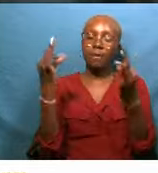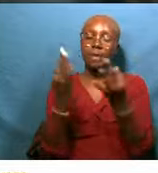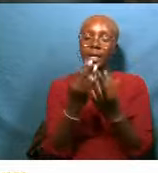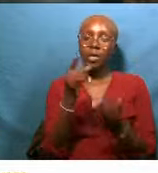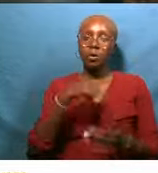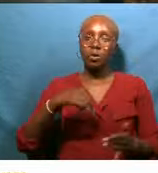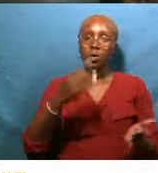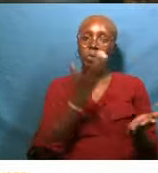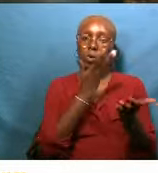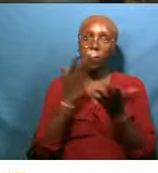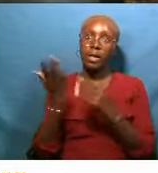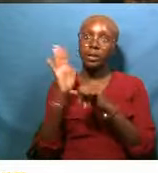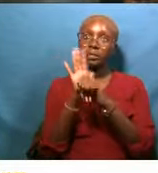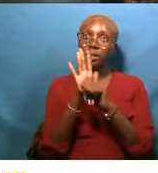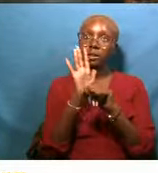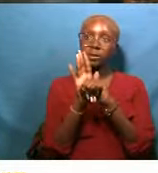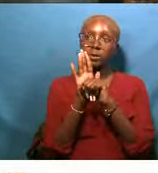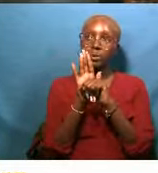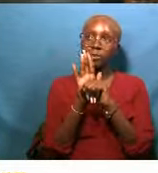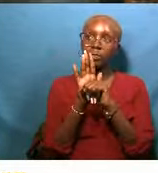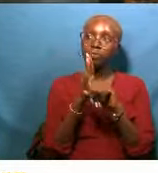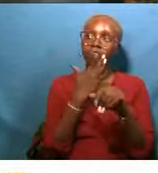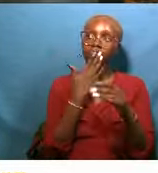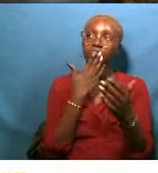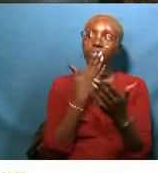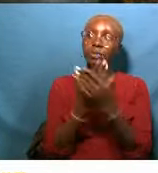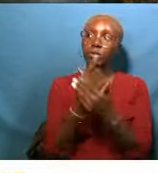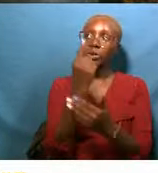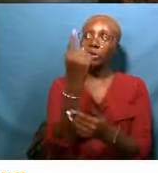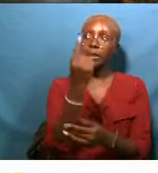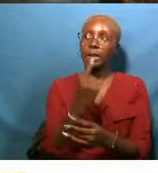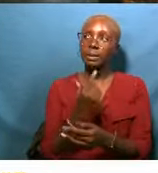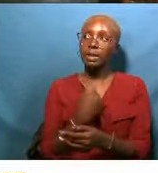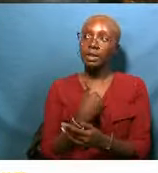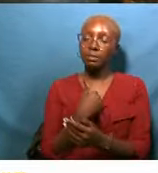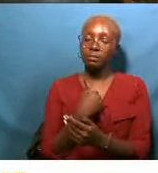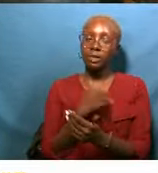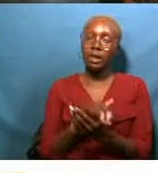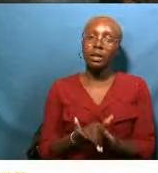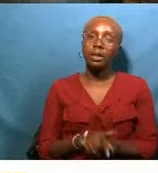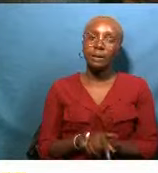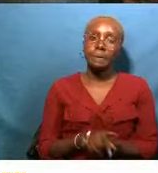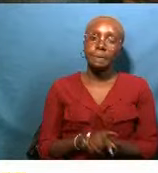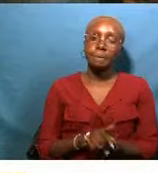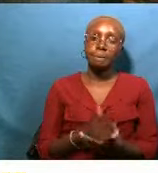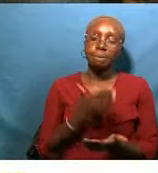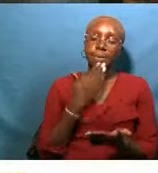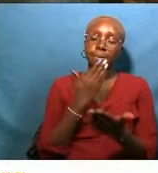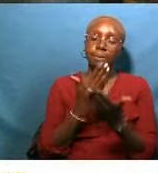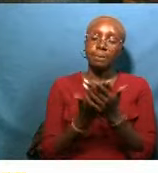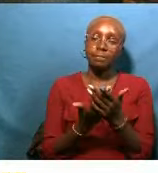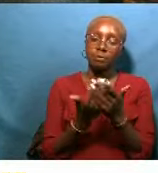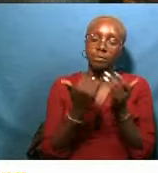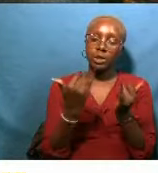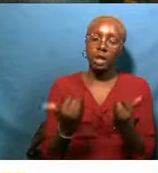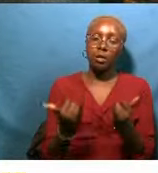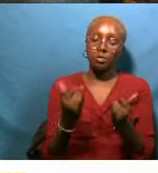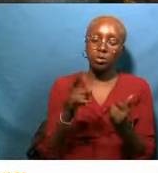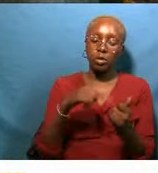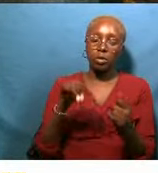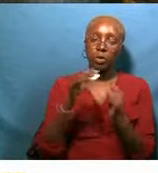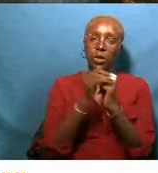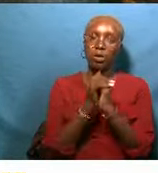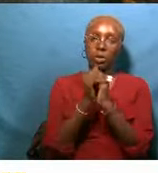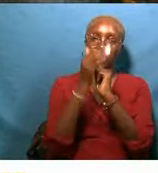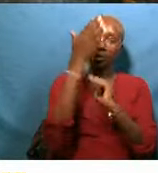sana. Asanteni sana kukipiga vika General Jeki kubwa kabisa. Asanteni. Kwa wakati huu, we'll now worship God